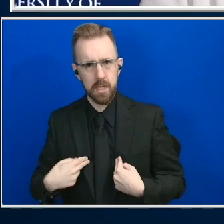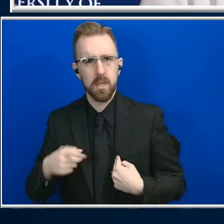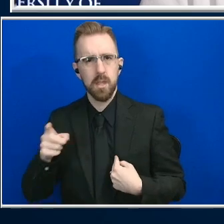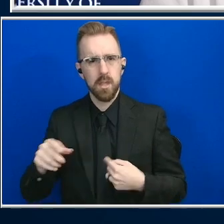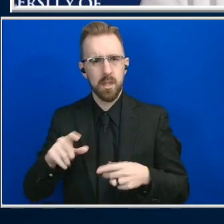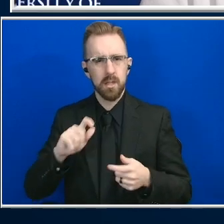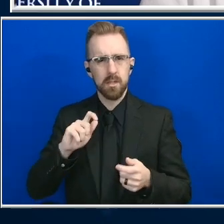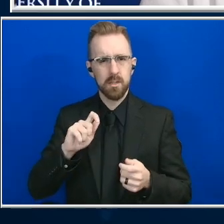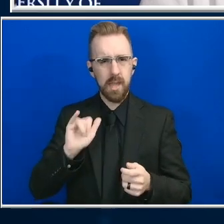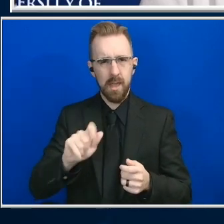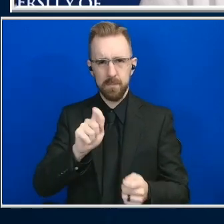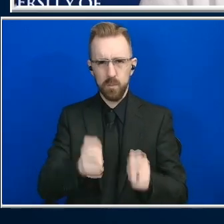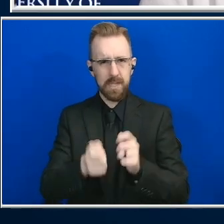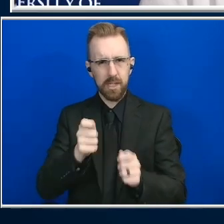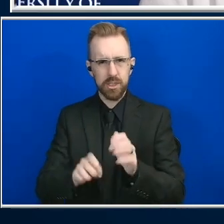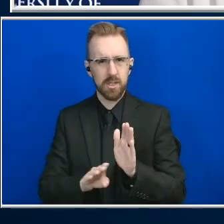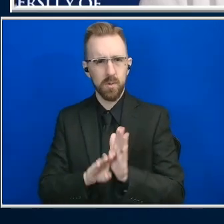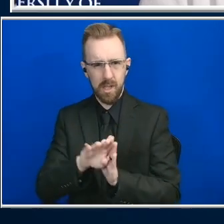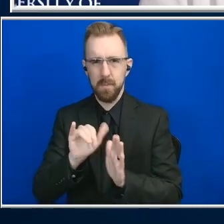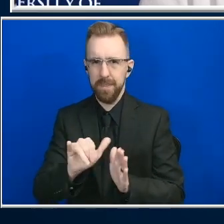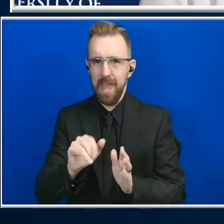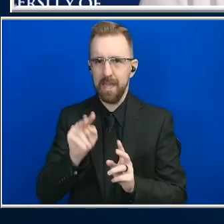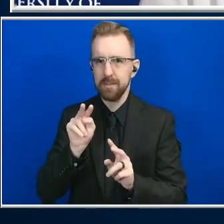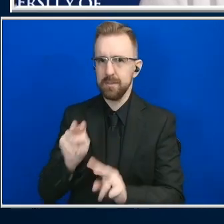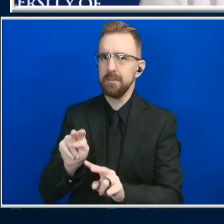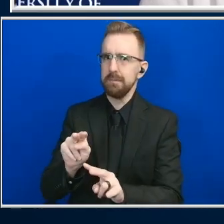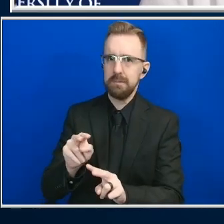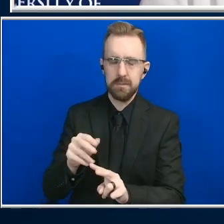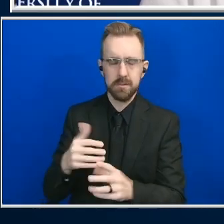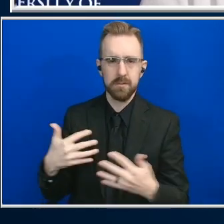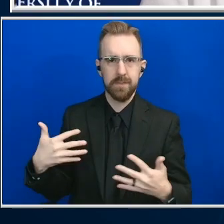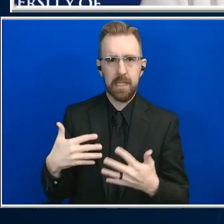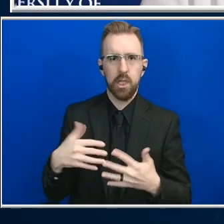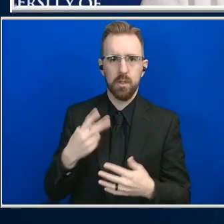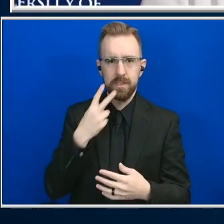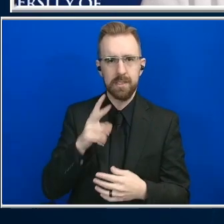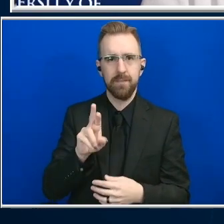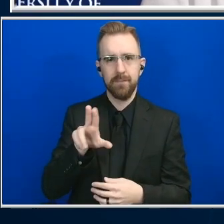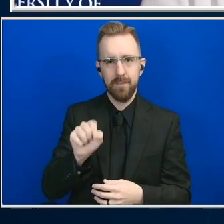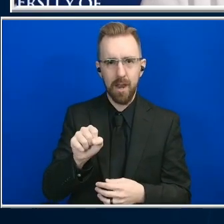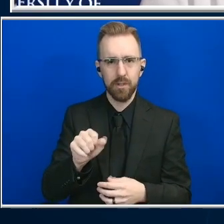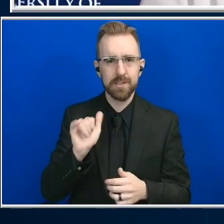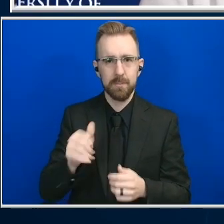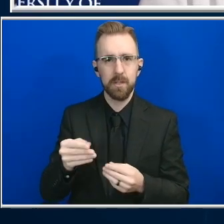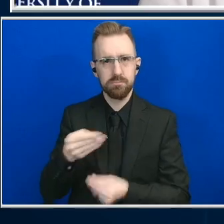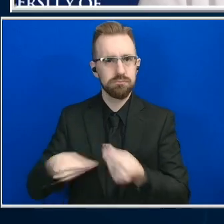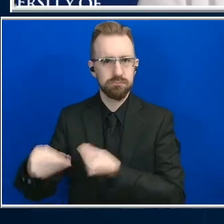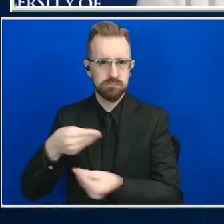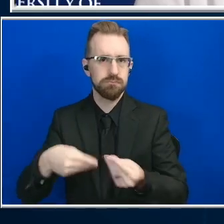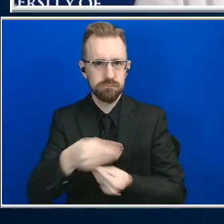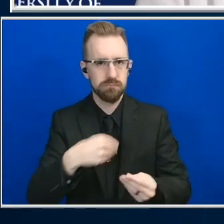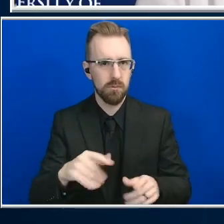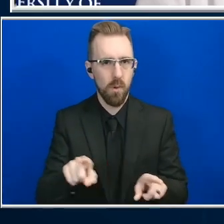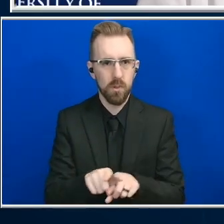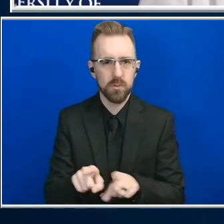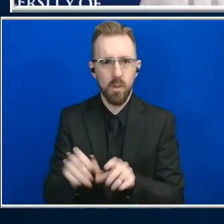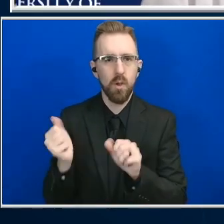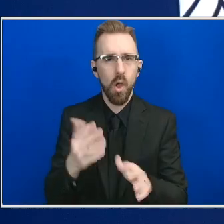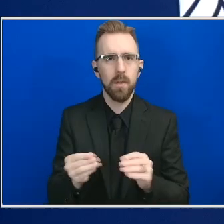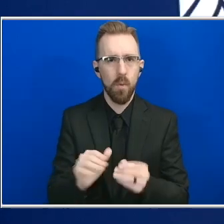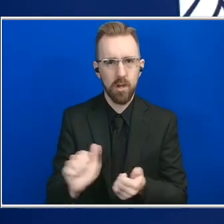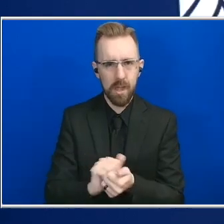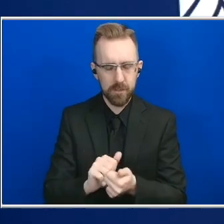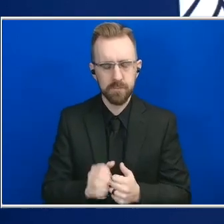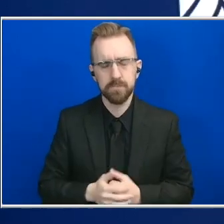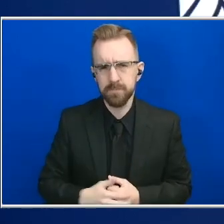I think that's the fear of where we could begin seeing a virus that may be highly transmissible then also cause more damage. Yeah, you know, I think